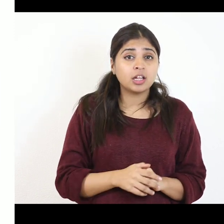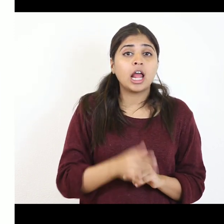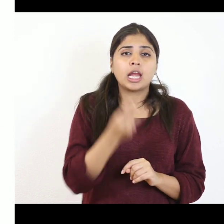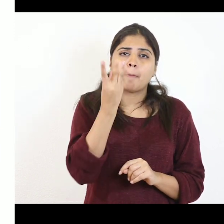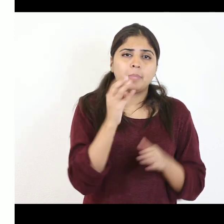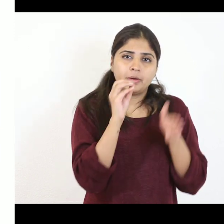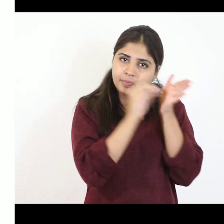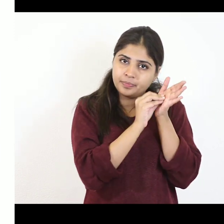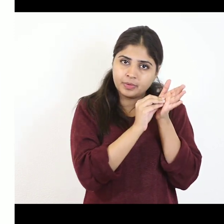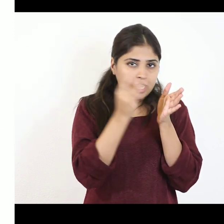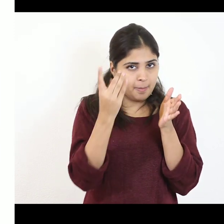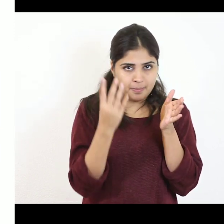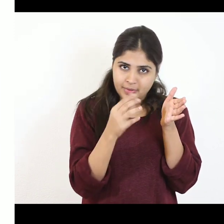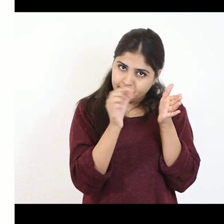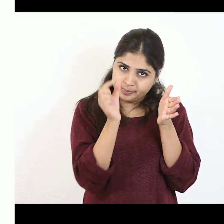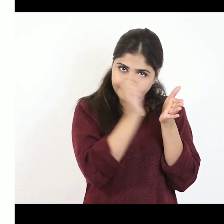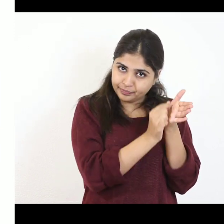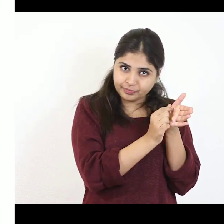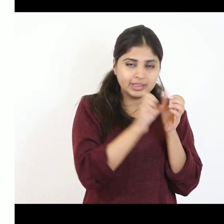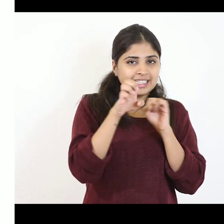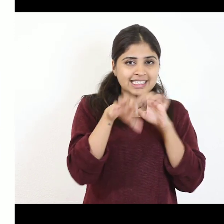individual table.